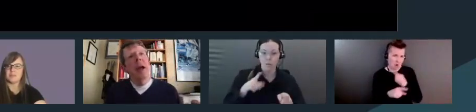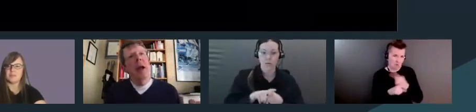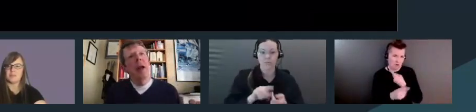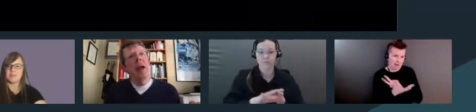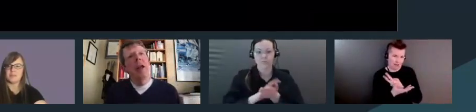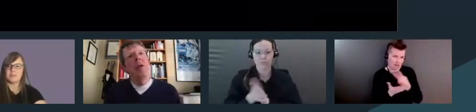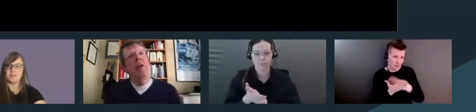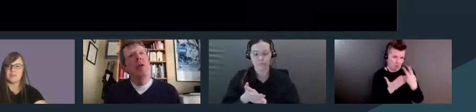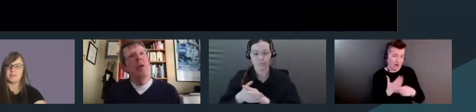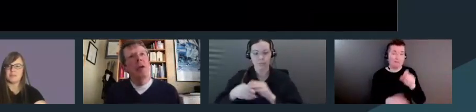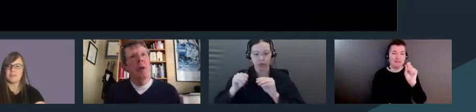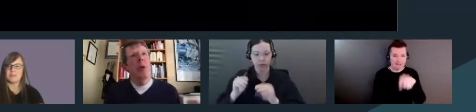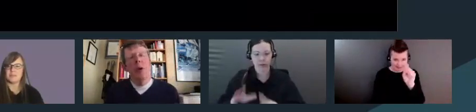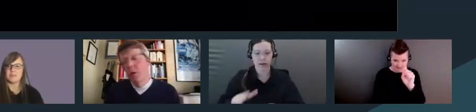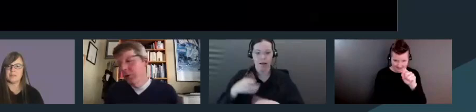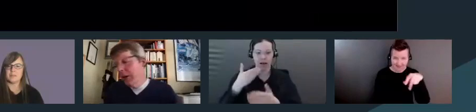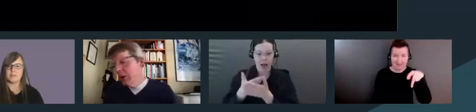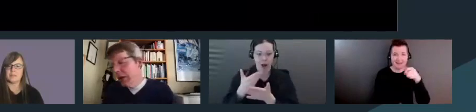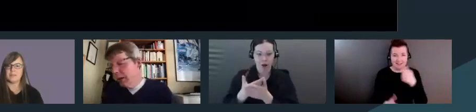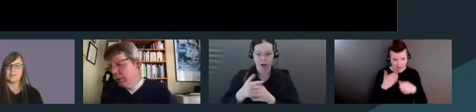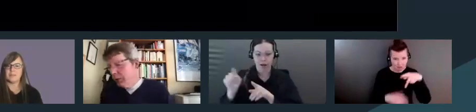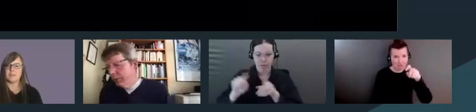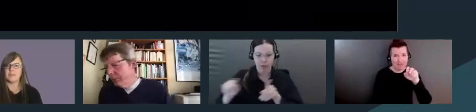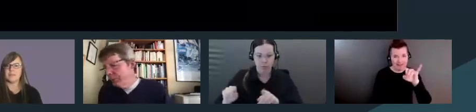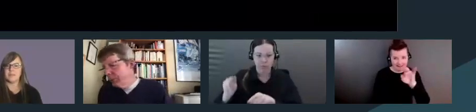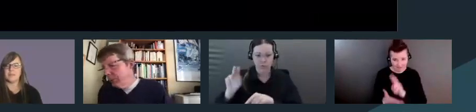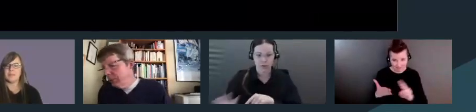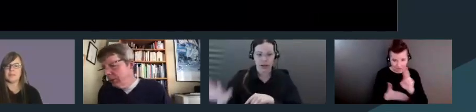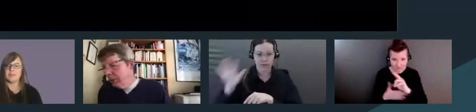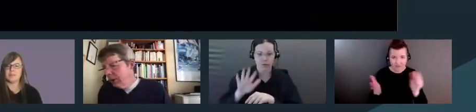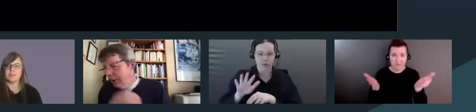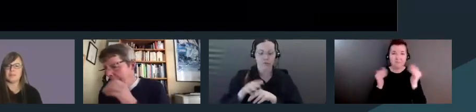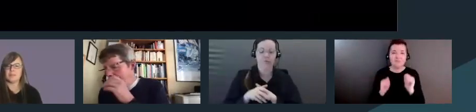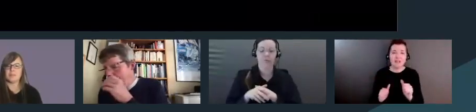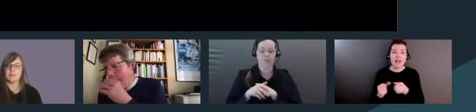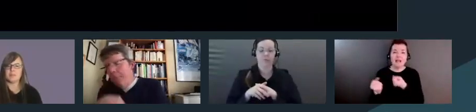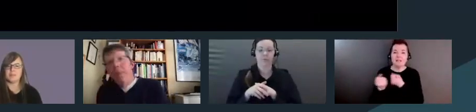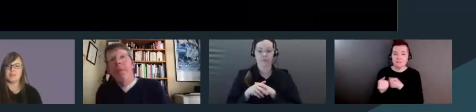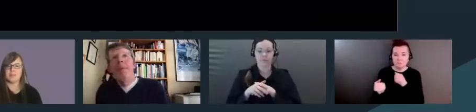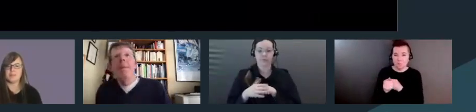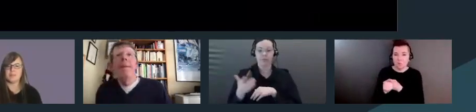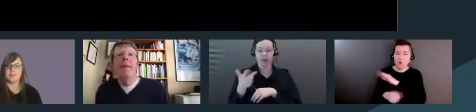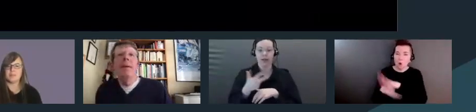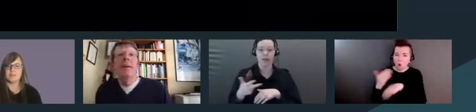delivered in Nunavut to support Nunavut educators.